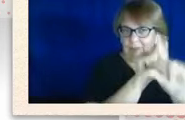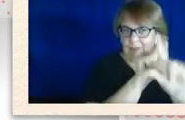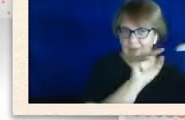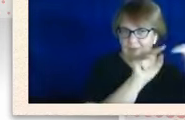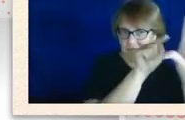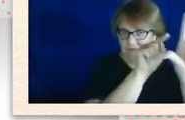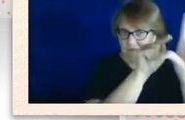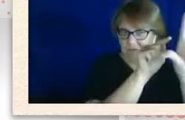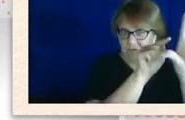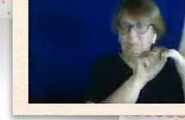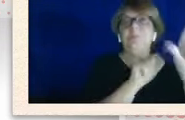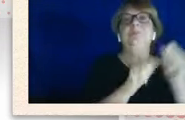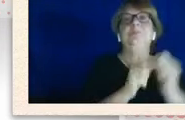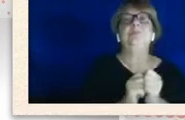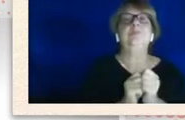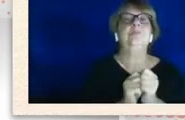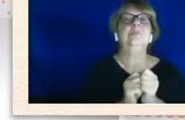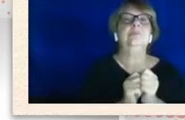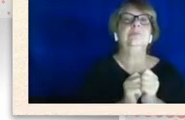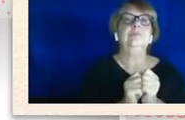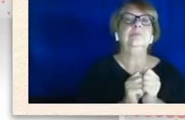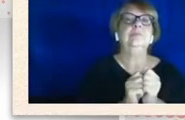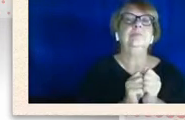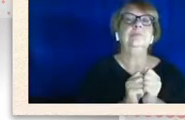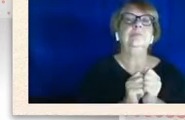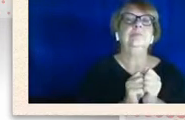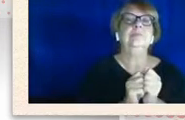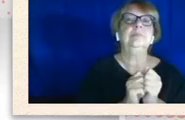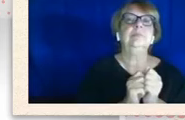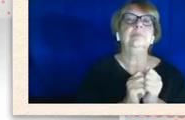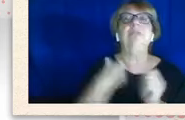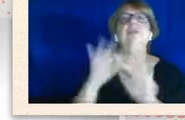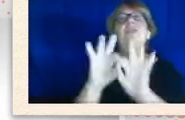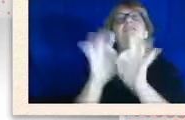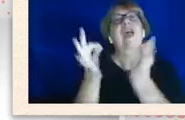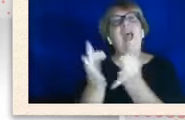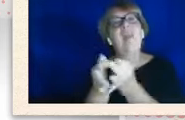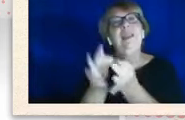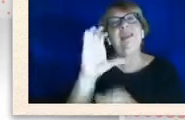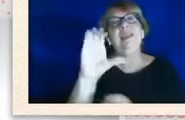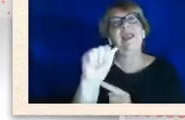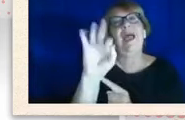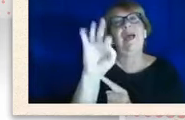and it has Family Cafe